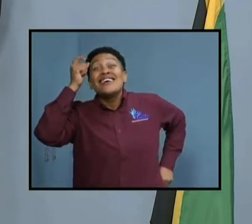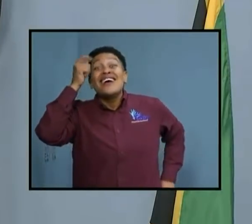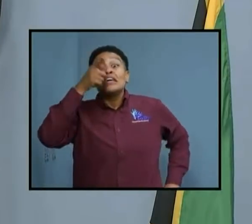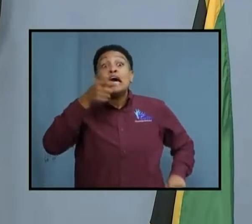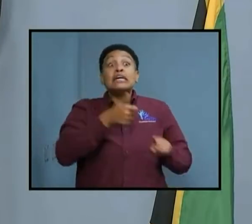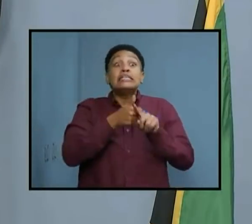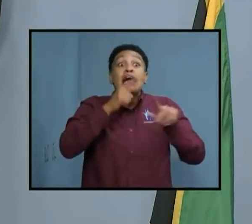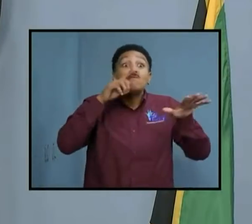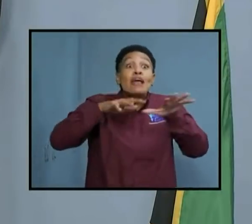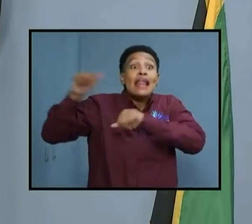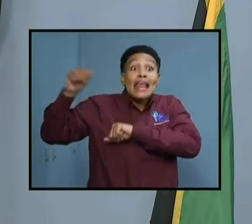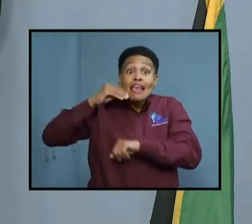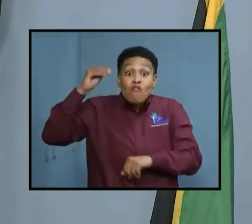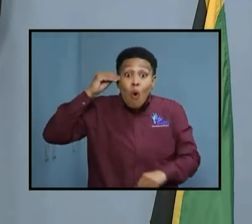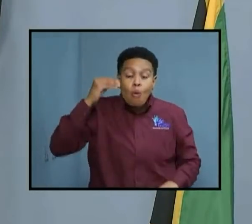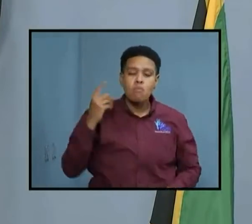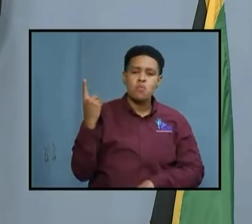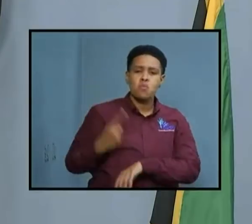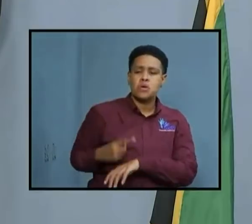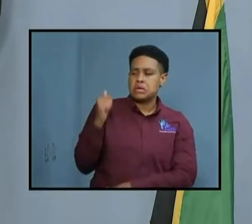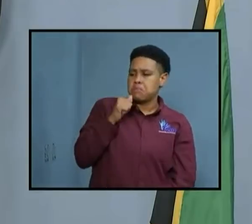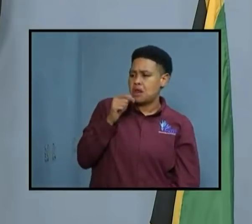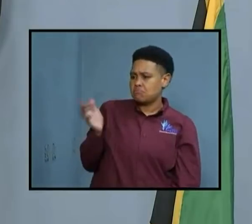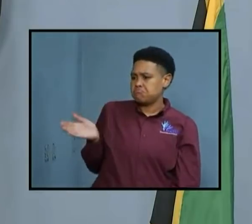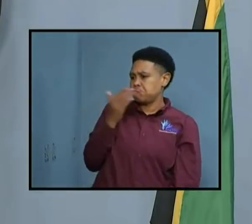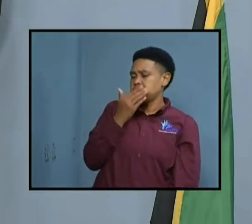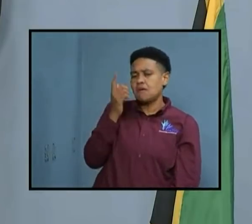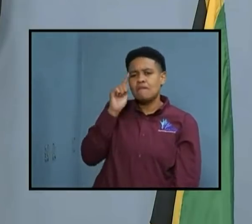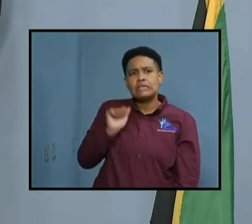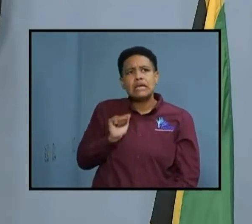home once each day for the necessities of